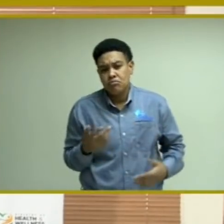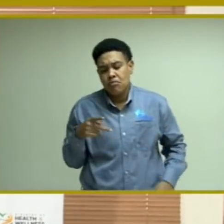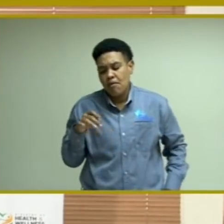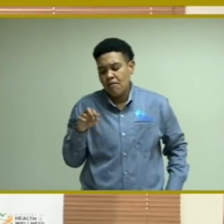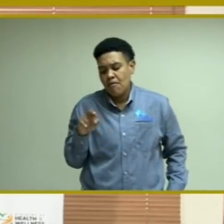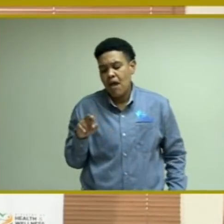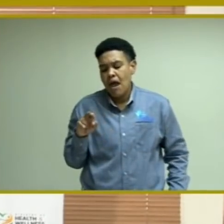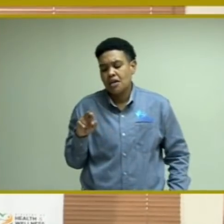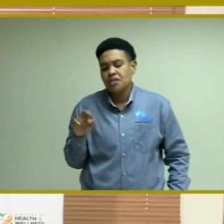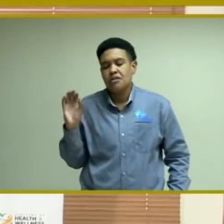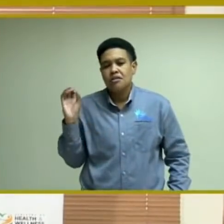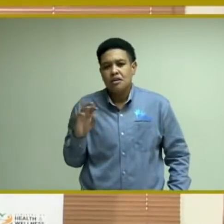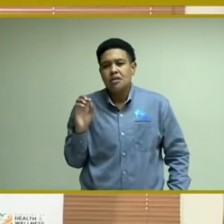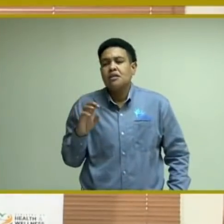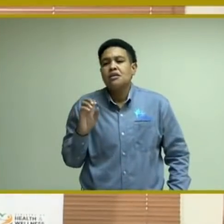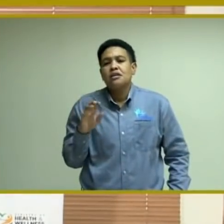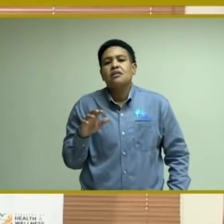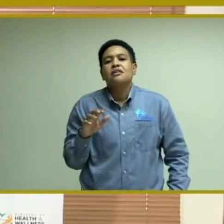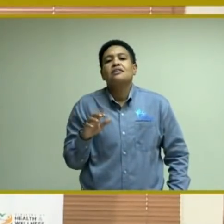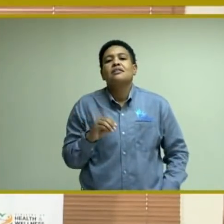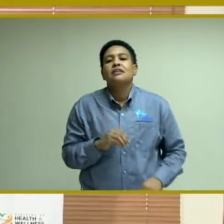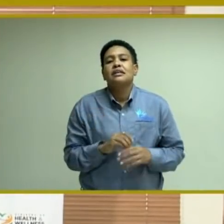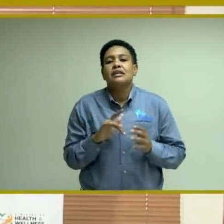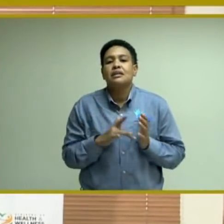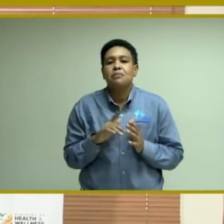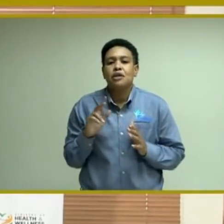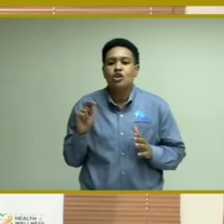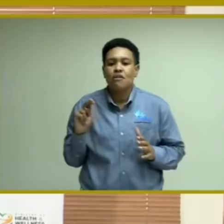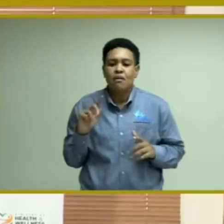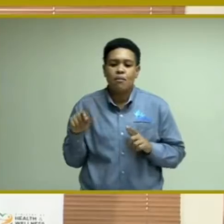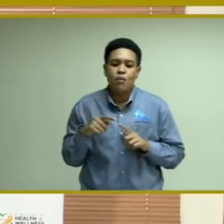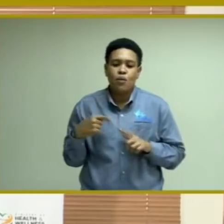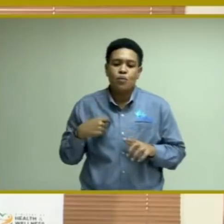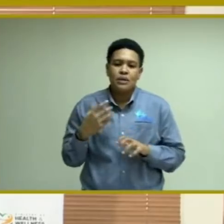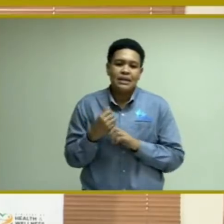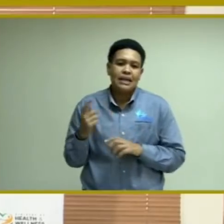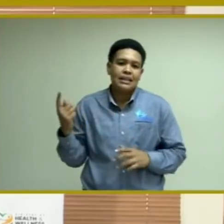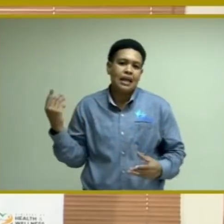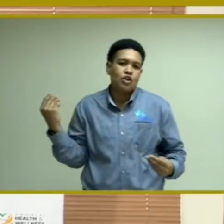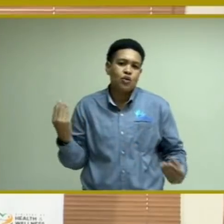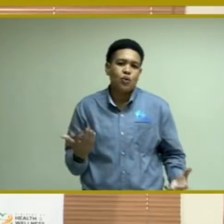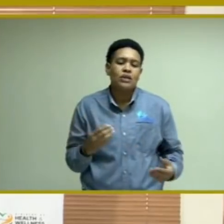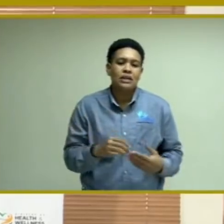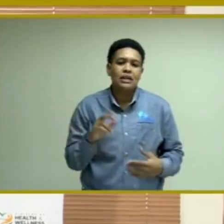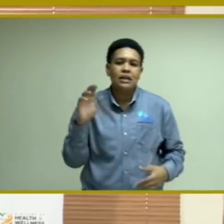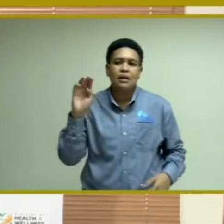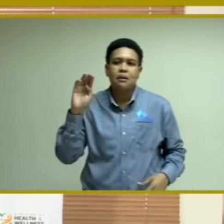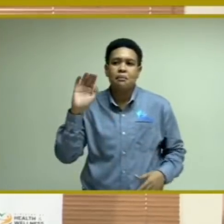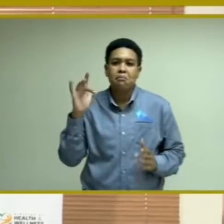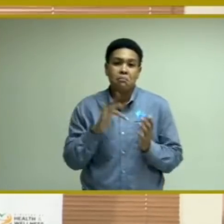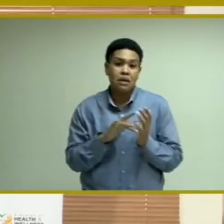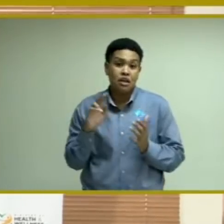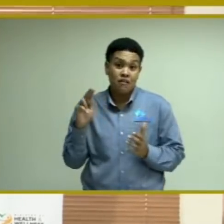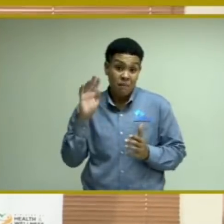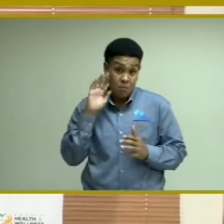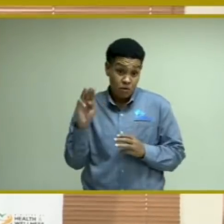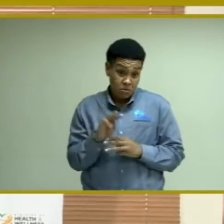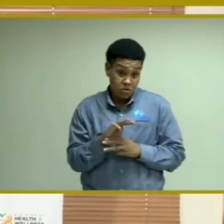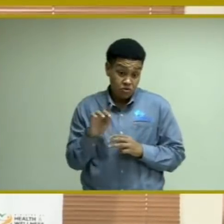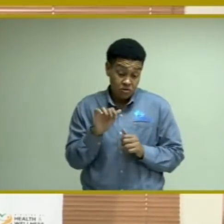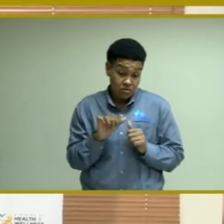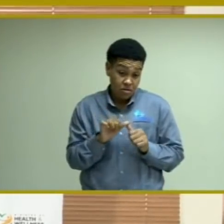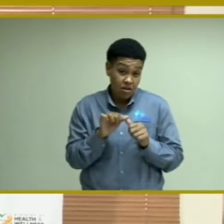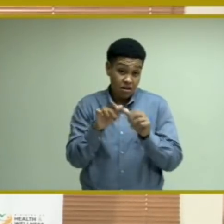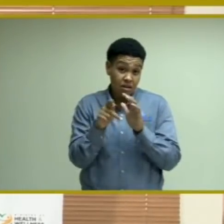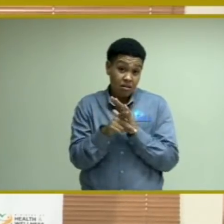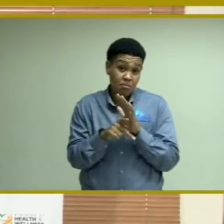a donation in mid-November. When we receive that donation, will the ministry continue its policy